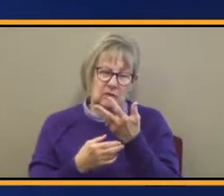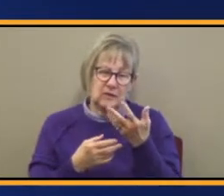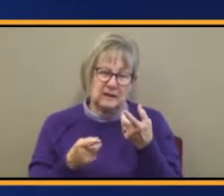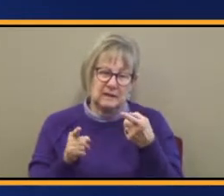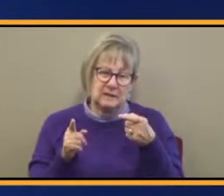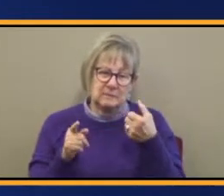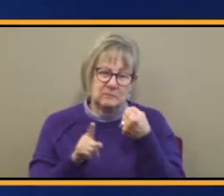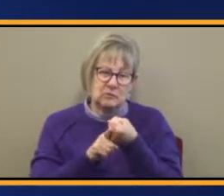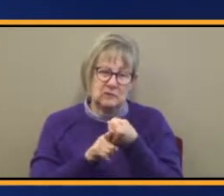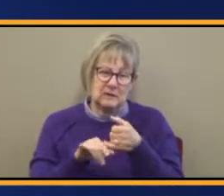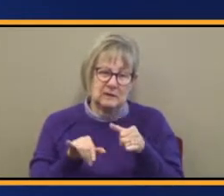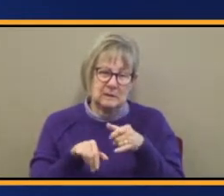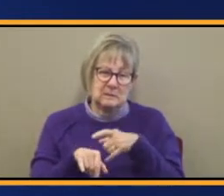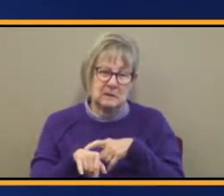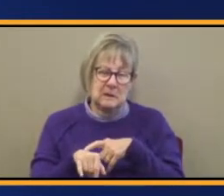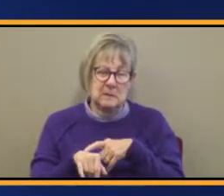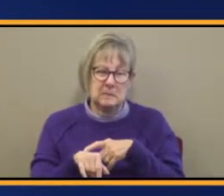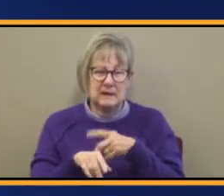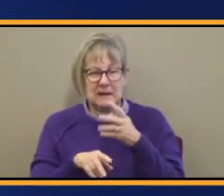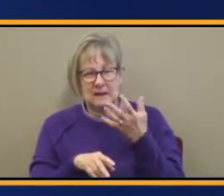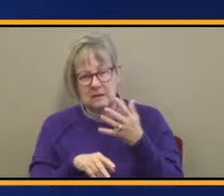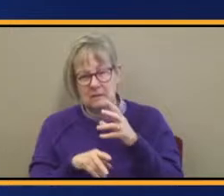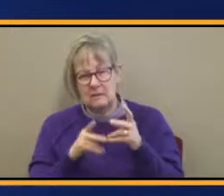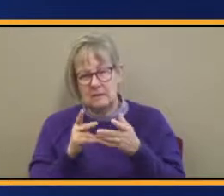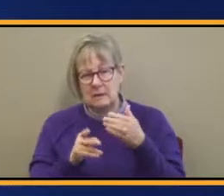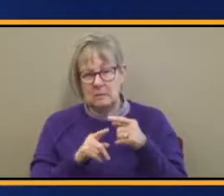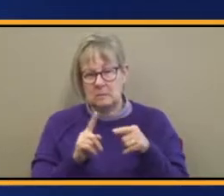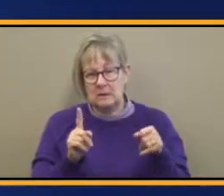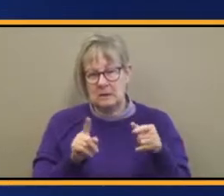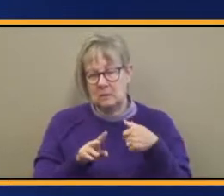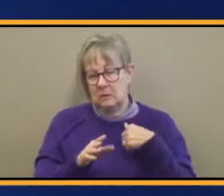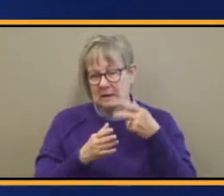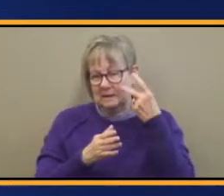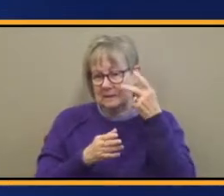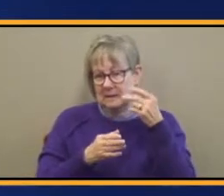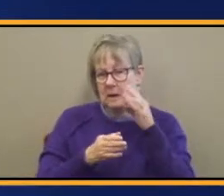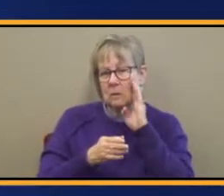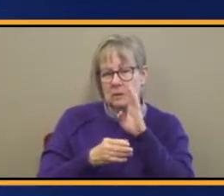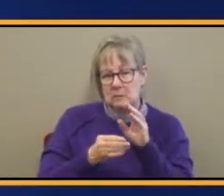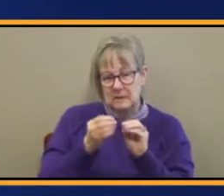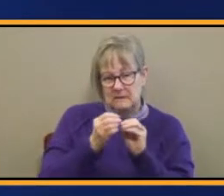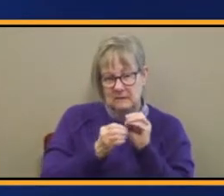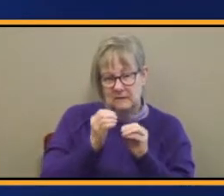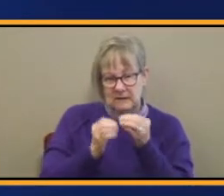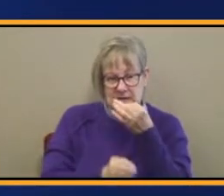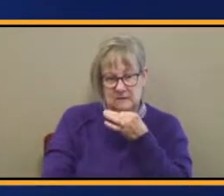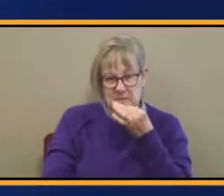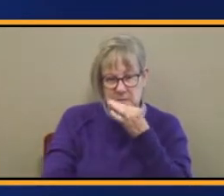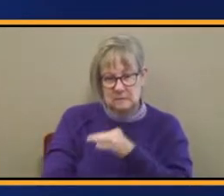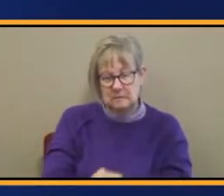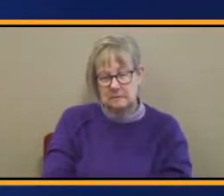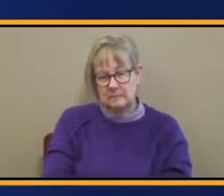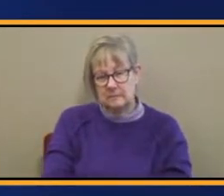but we foresee it getting fixed pretty soon. Yeah.